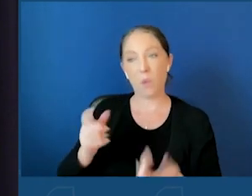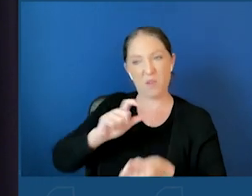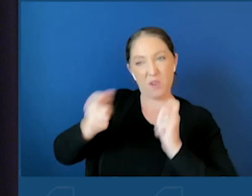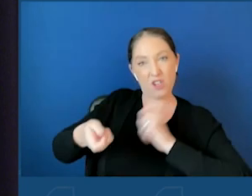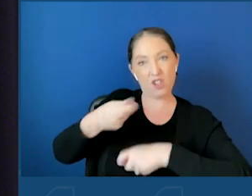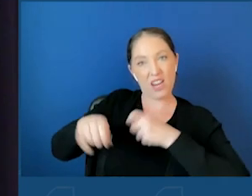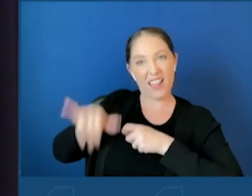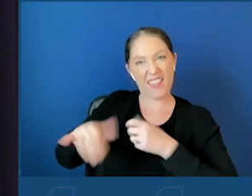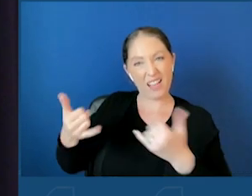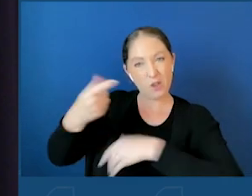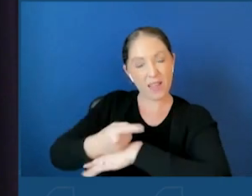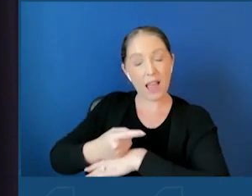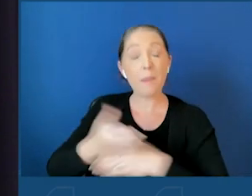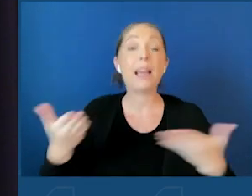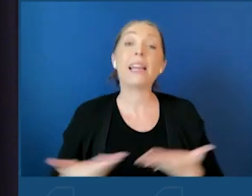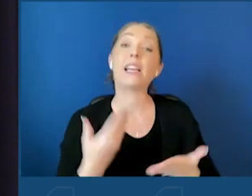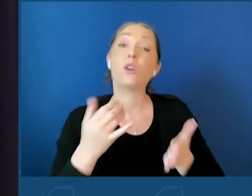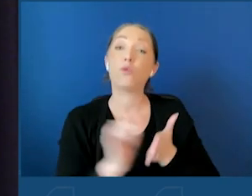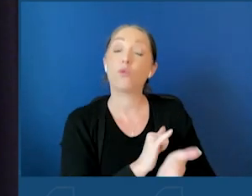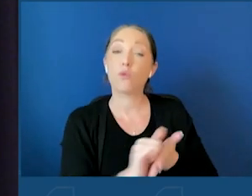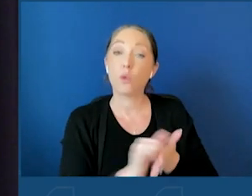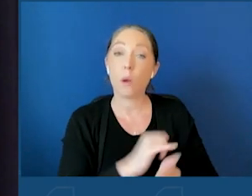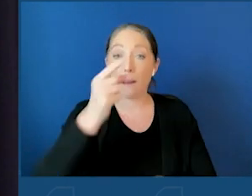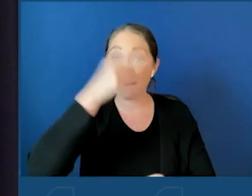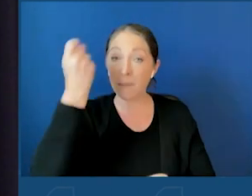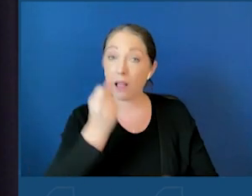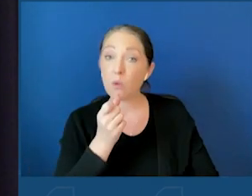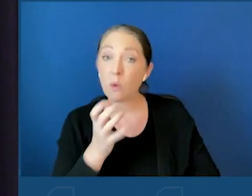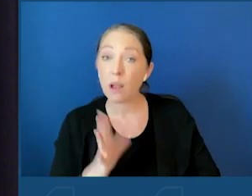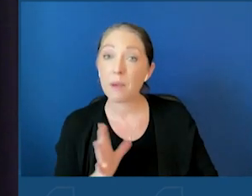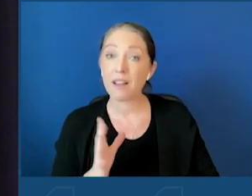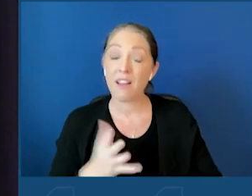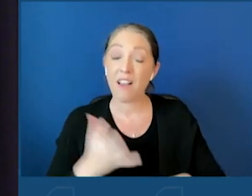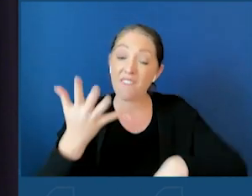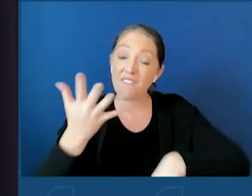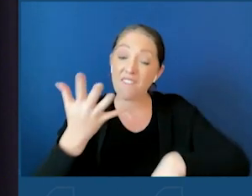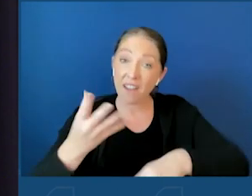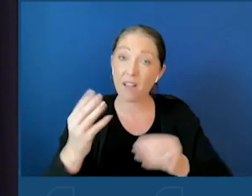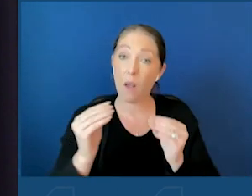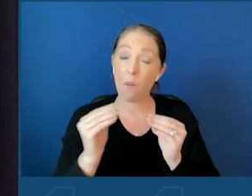State, Black women are 5 times more likely to die in childbirth than their